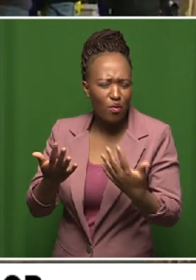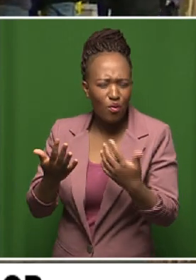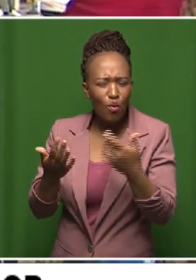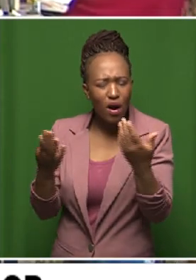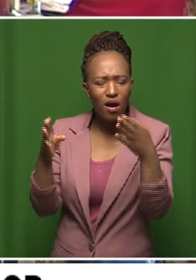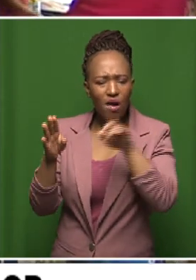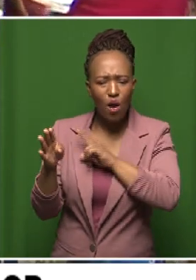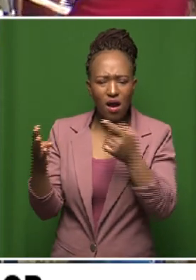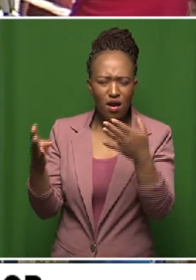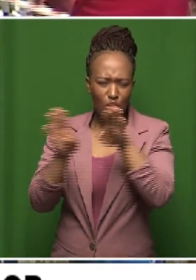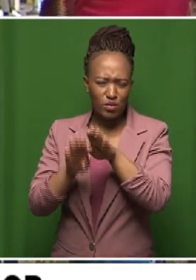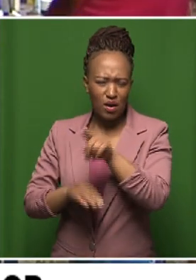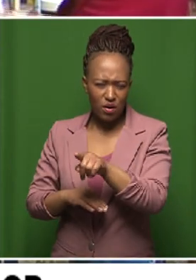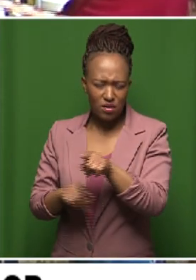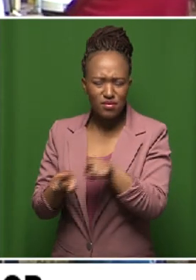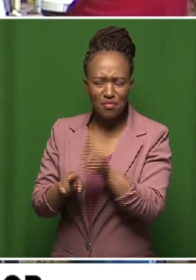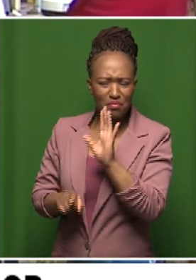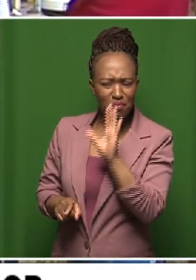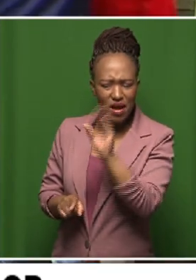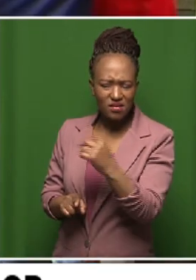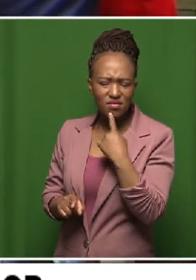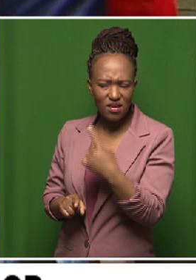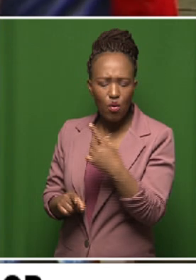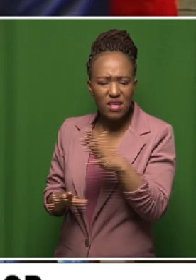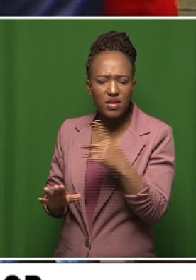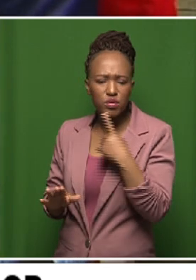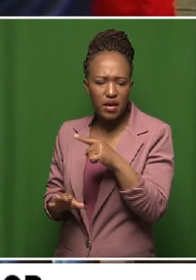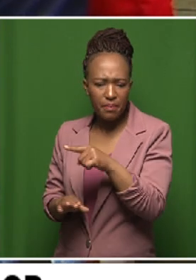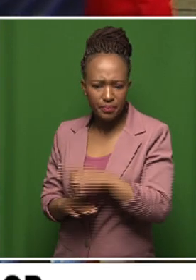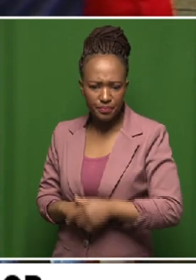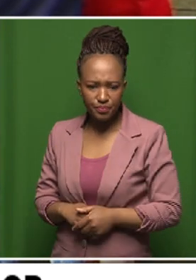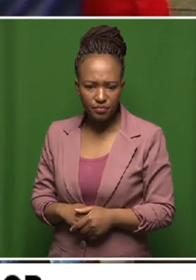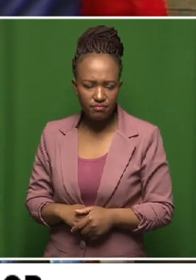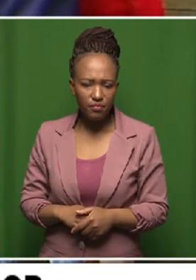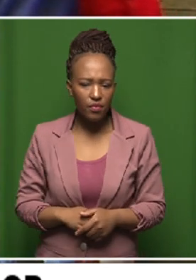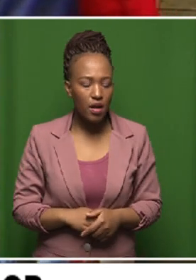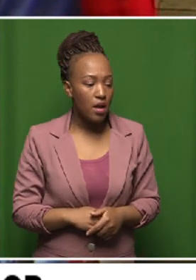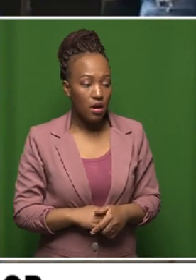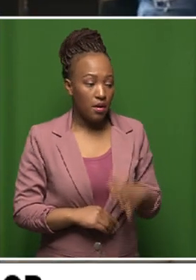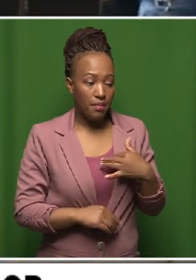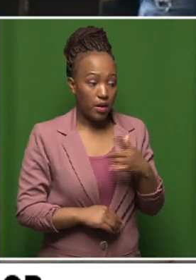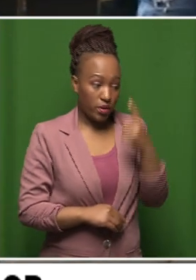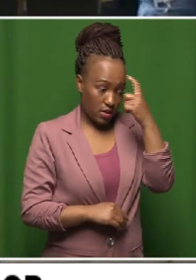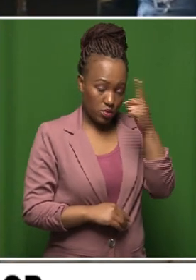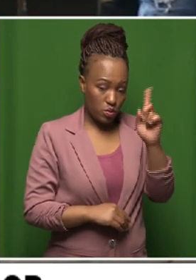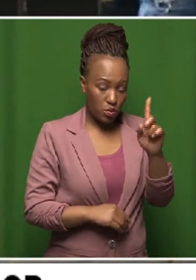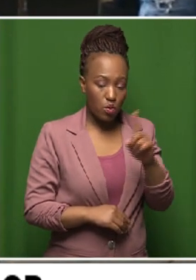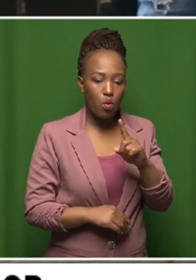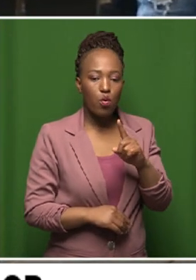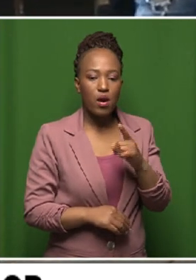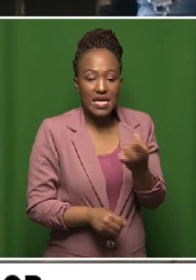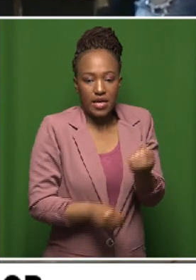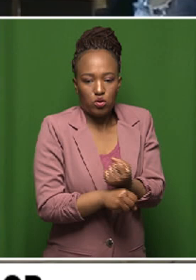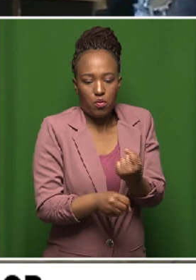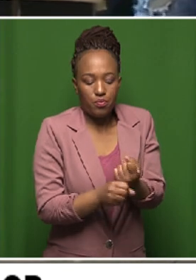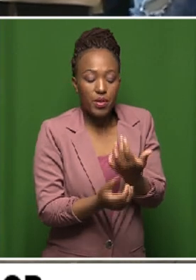on their behalf? I asked this because this is what was being said. No, I certainly don't think that. That's the job of economists, to unpack the